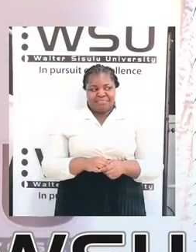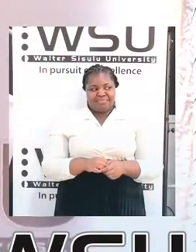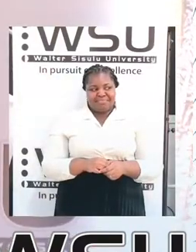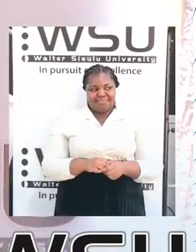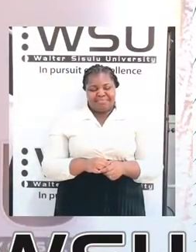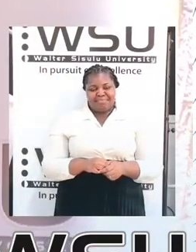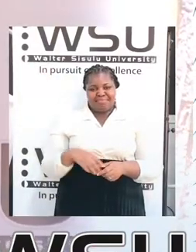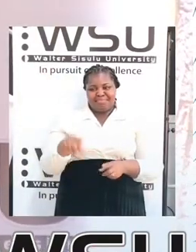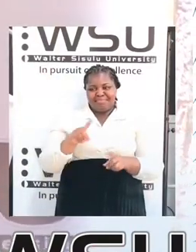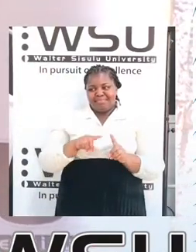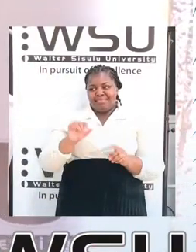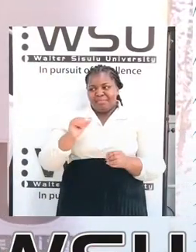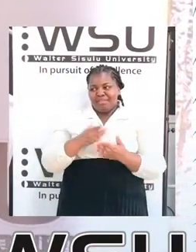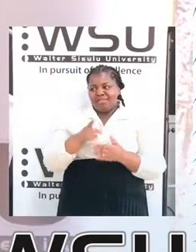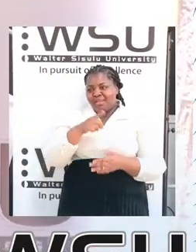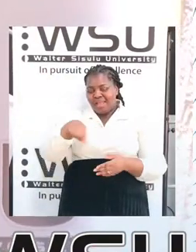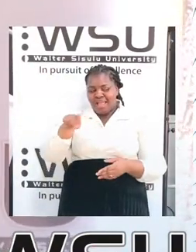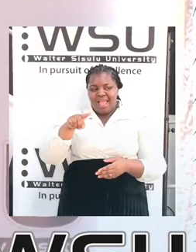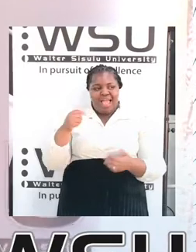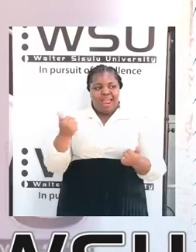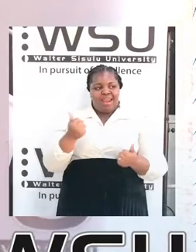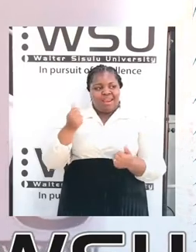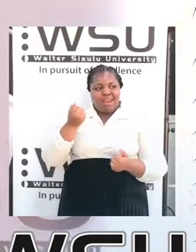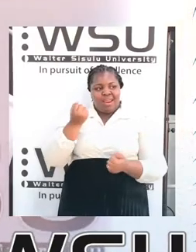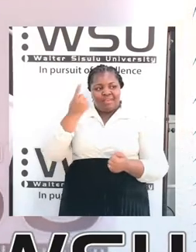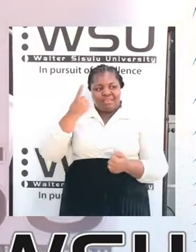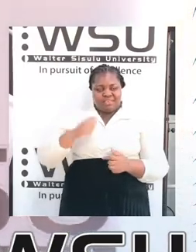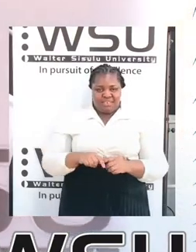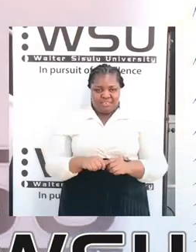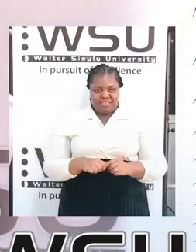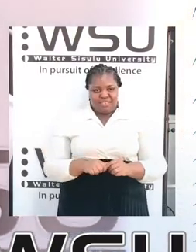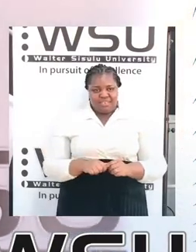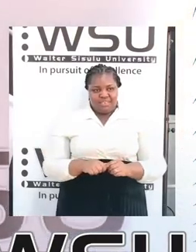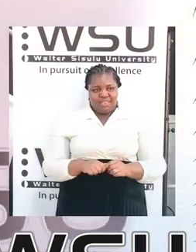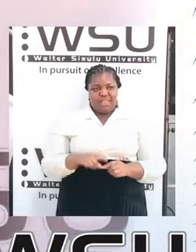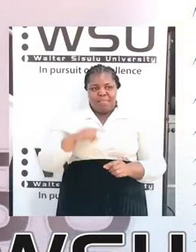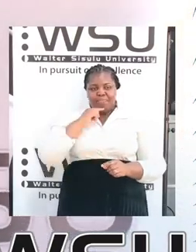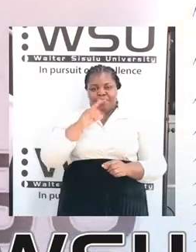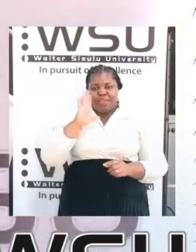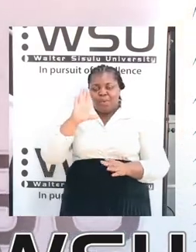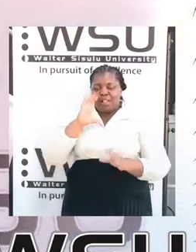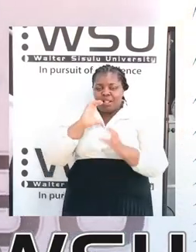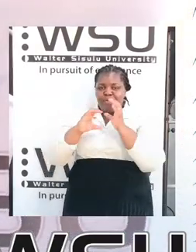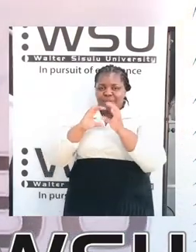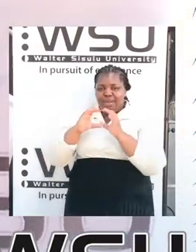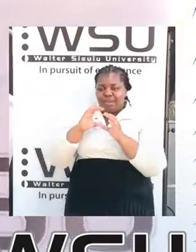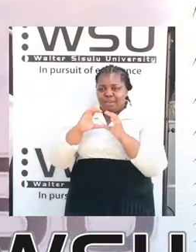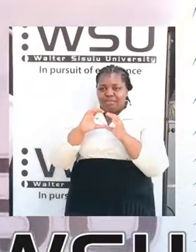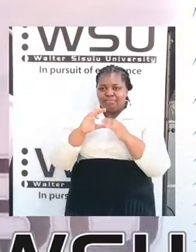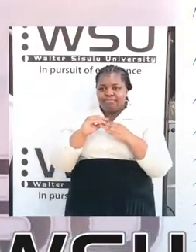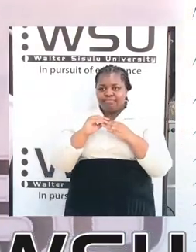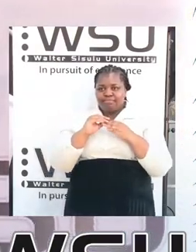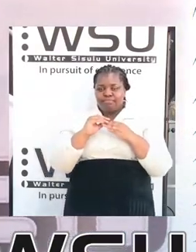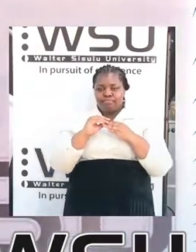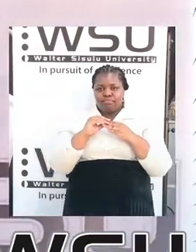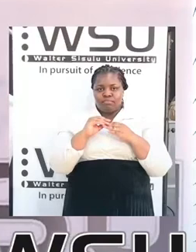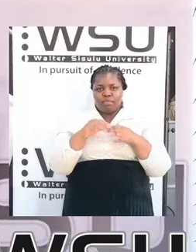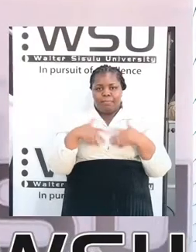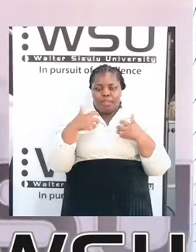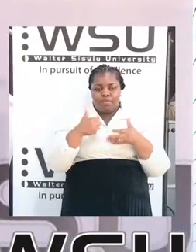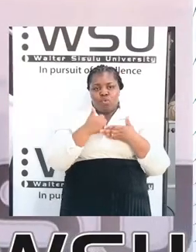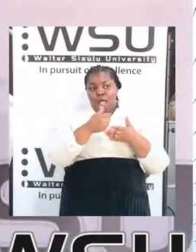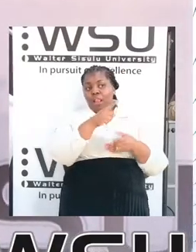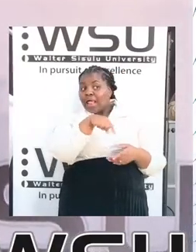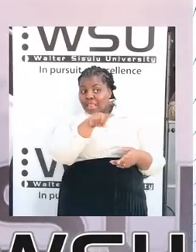conceptualized, while others are already underway. And this shall be communicated and driven aggressively to help